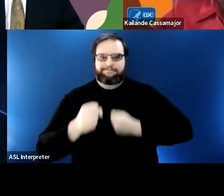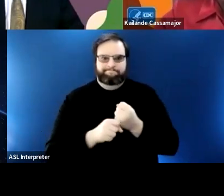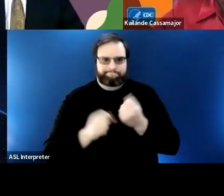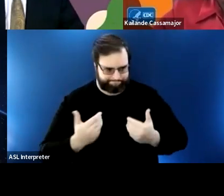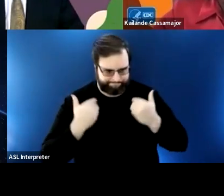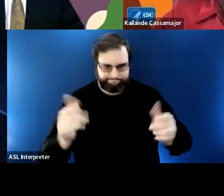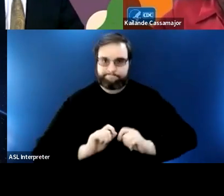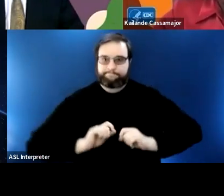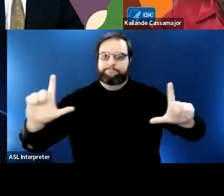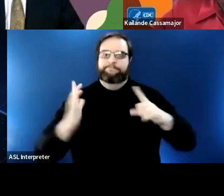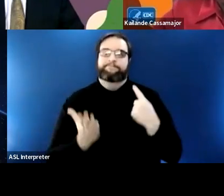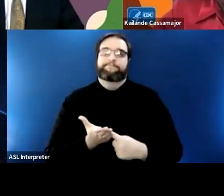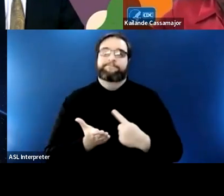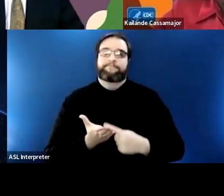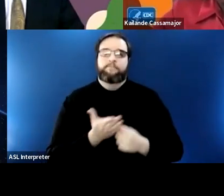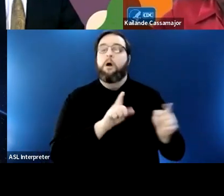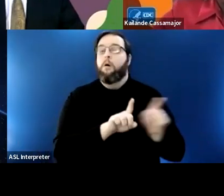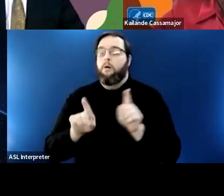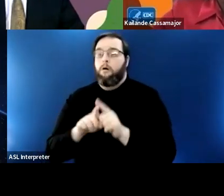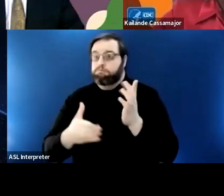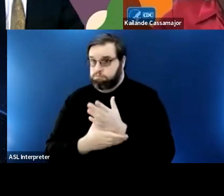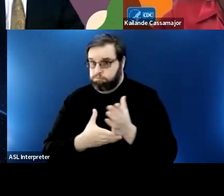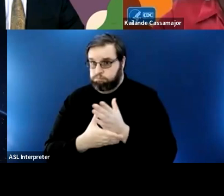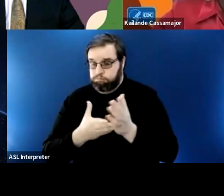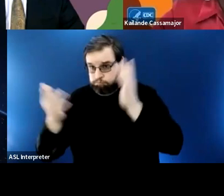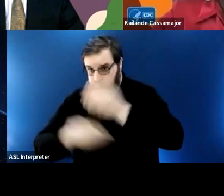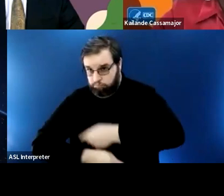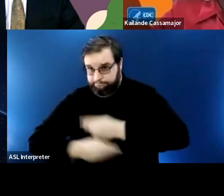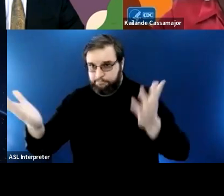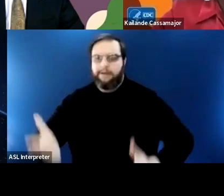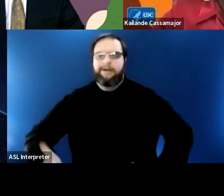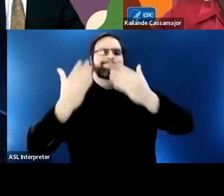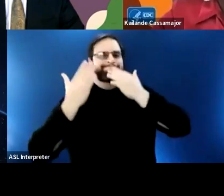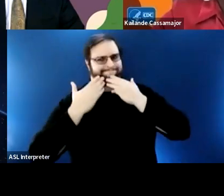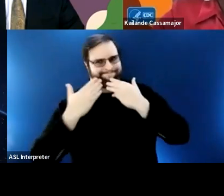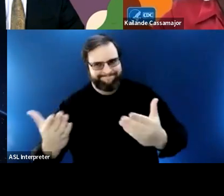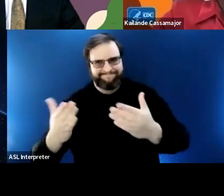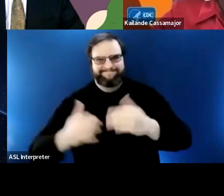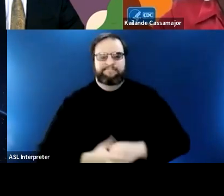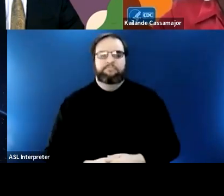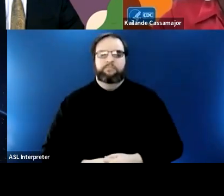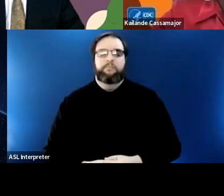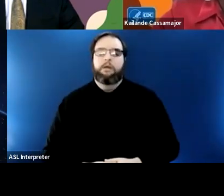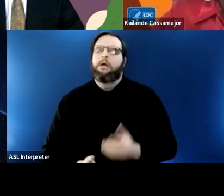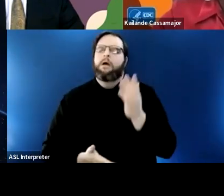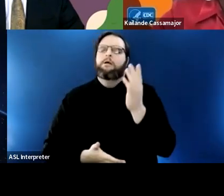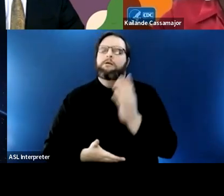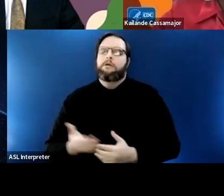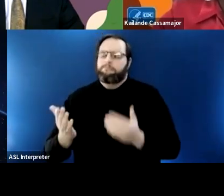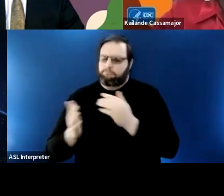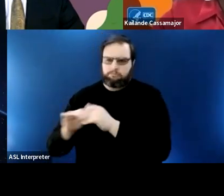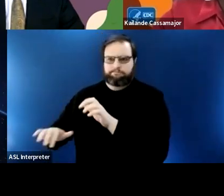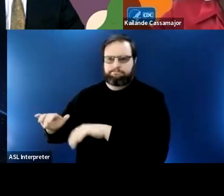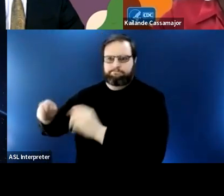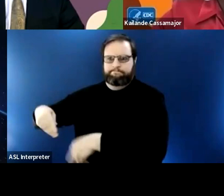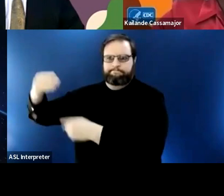of discussions and for you to share this with us at this time. So thank you for that. I'm gonna go through some of the things that are in the chat,